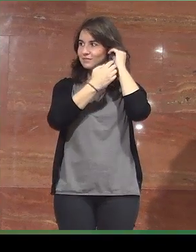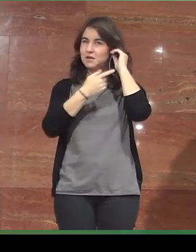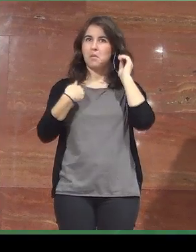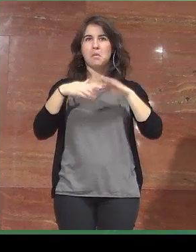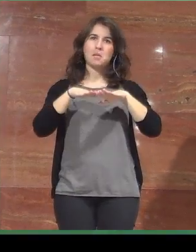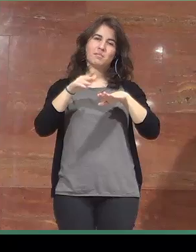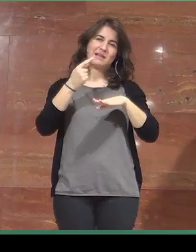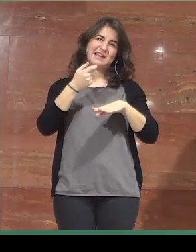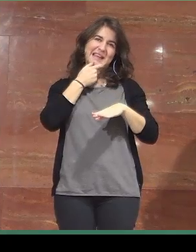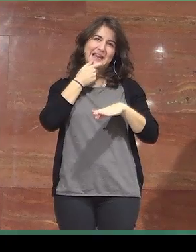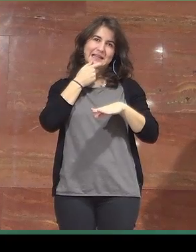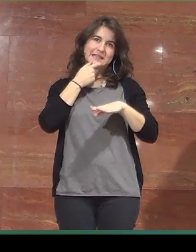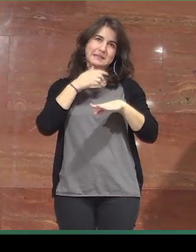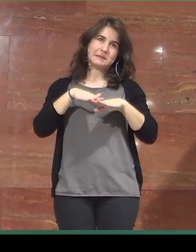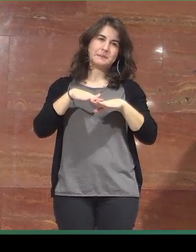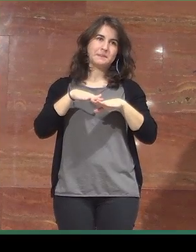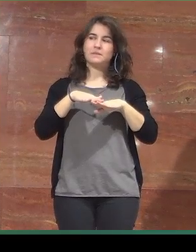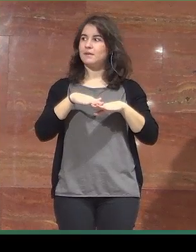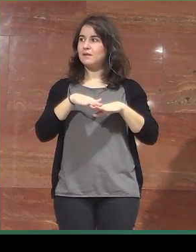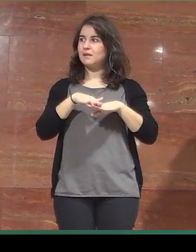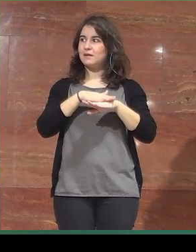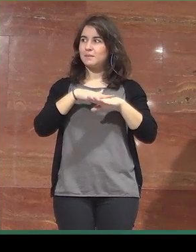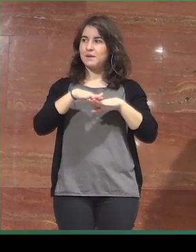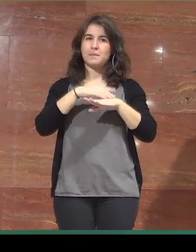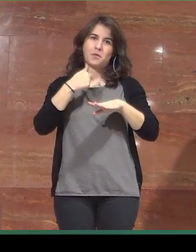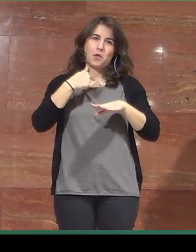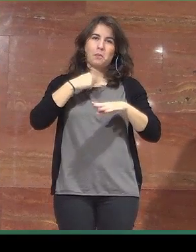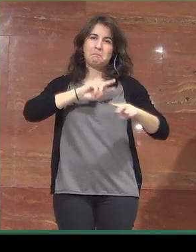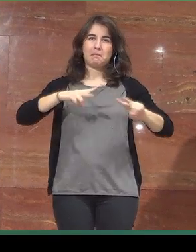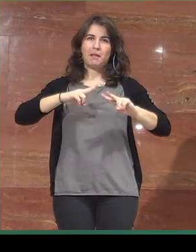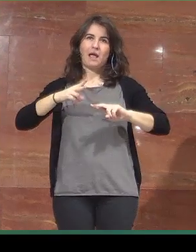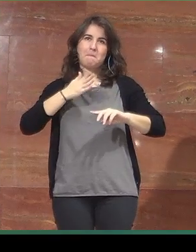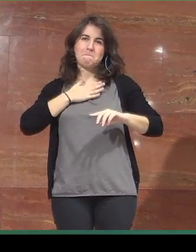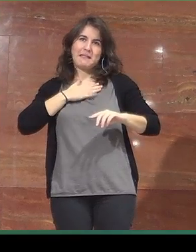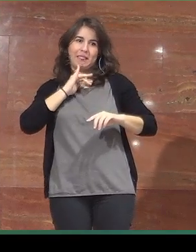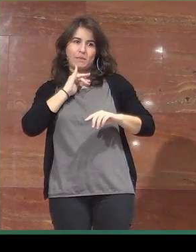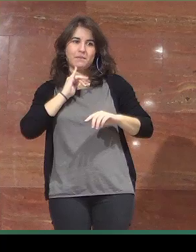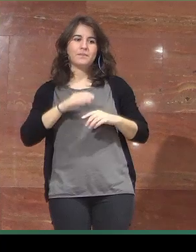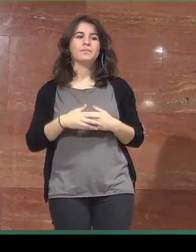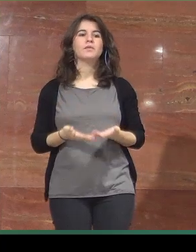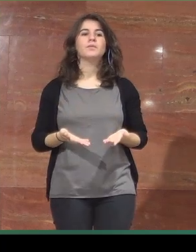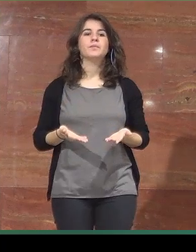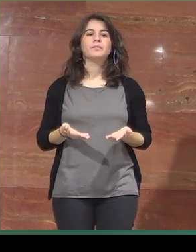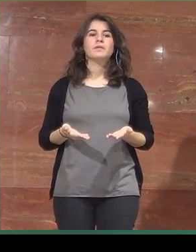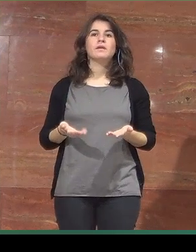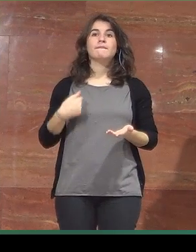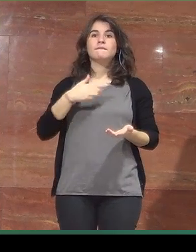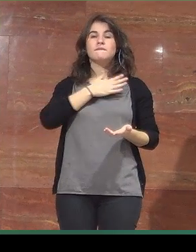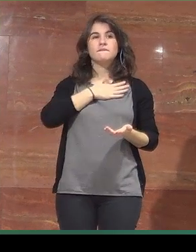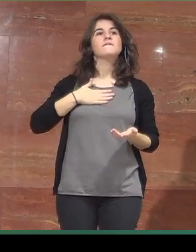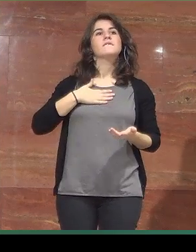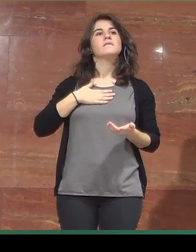And I will, after this idea of policy, only speak about something I learned when